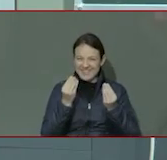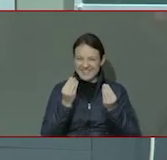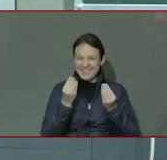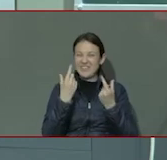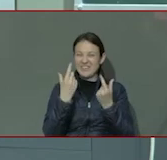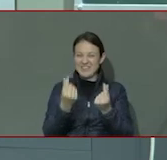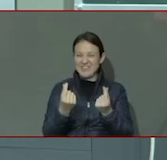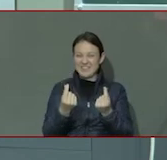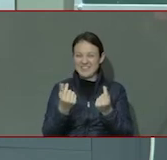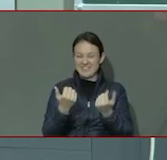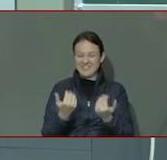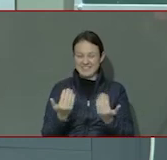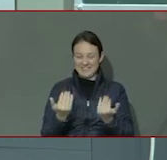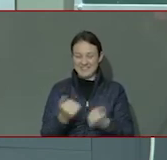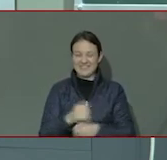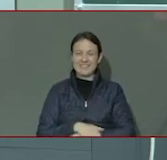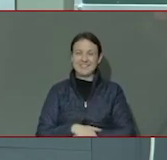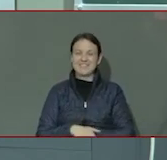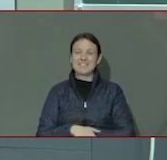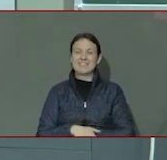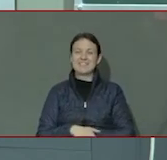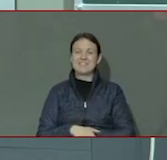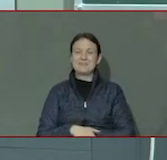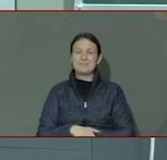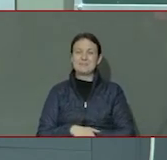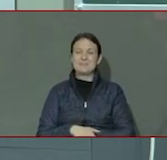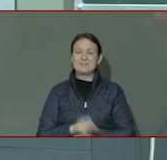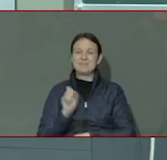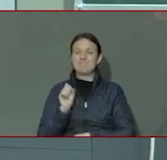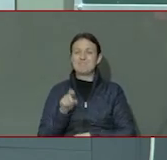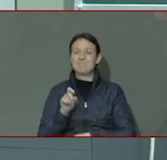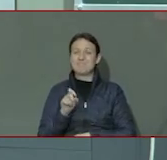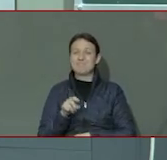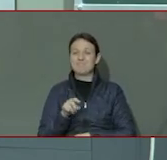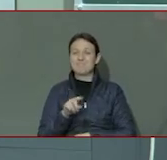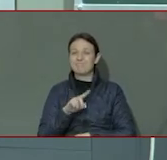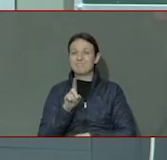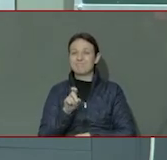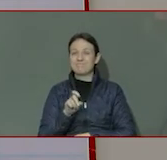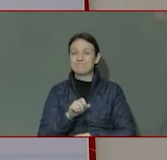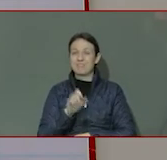that. So this is